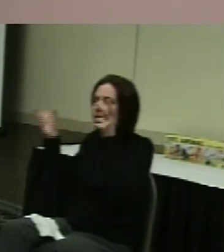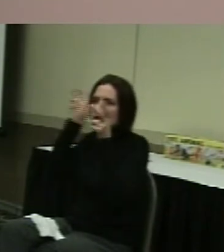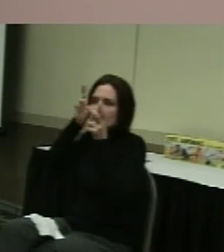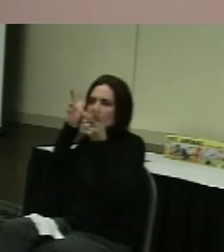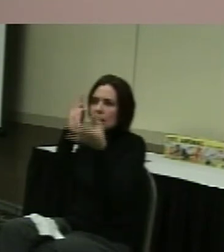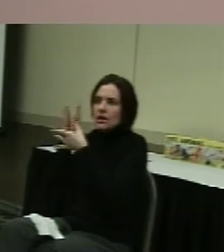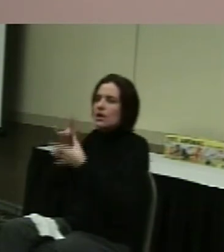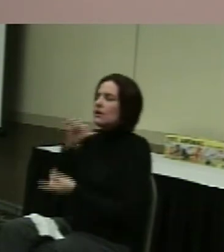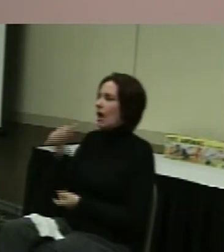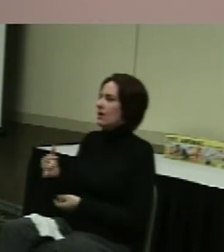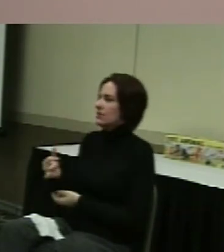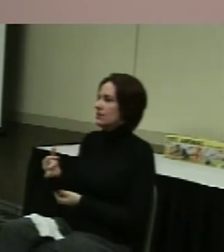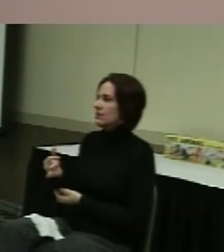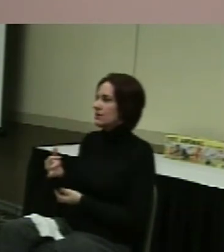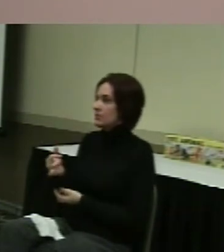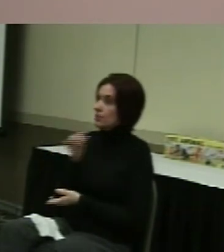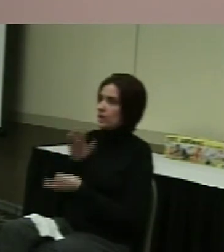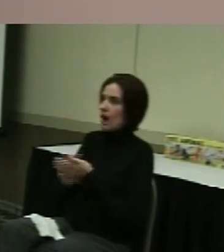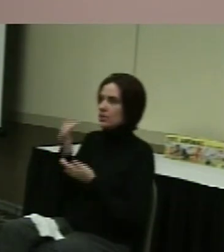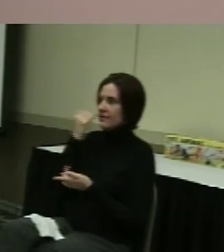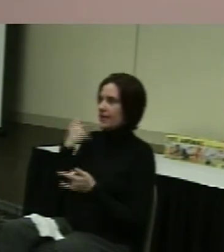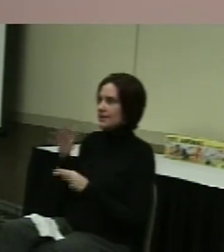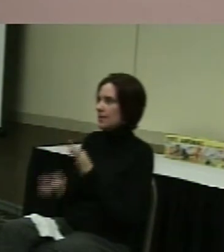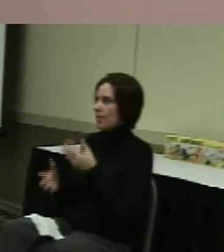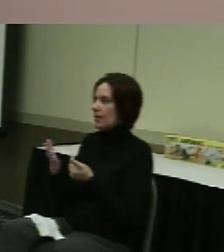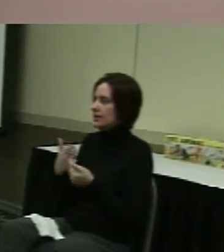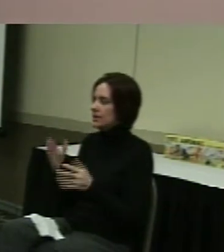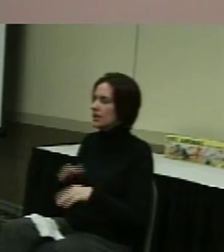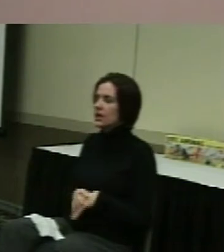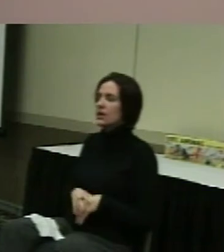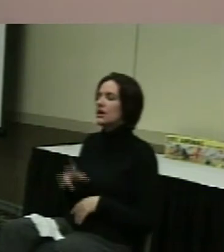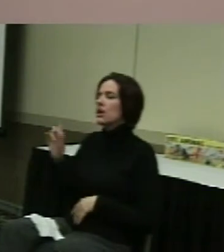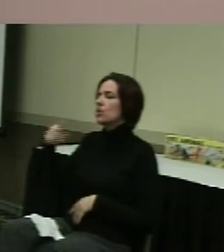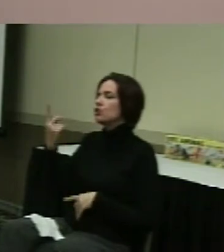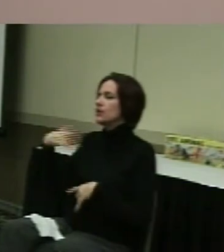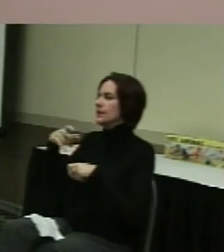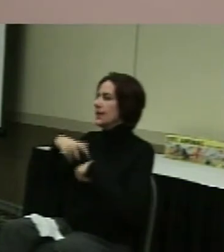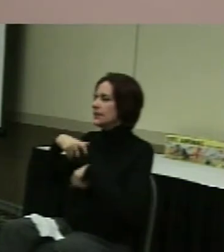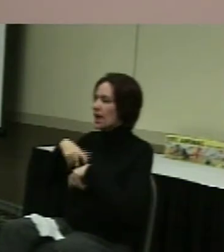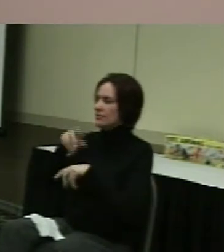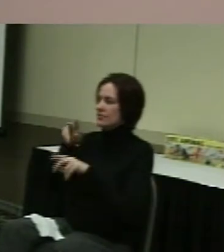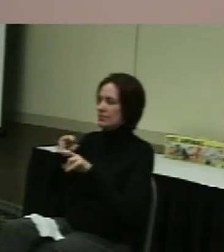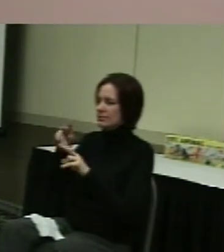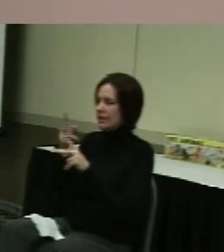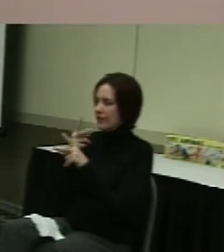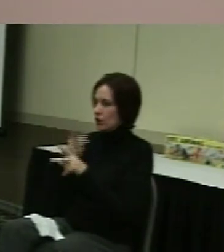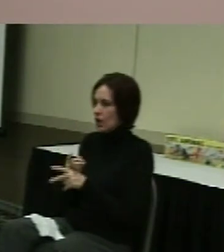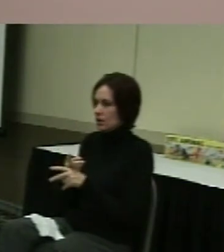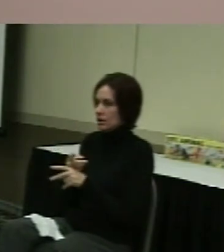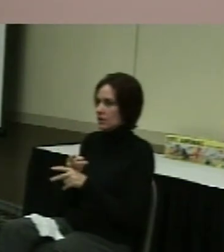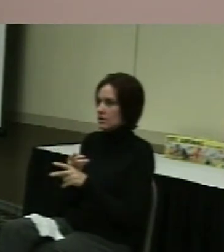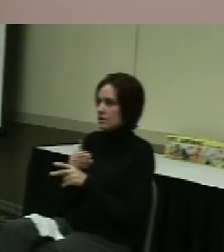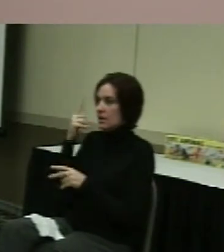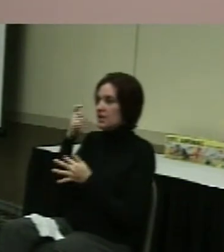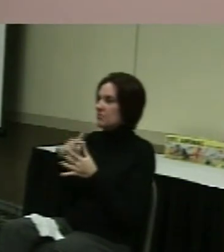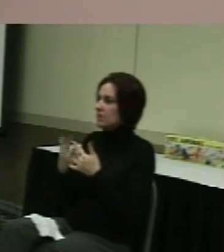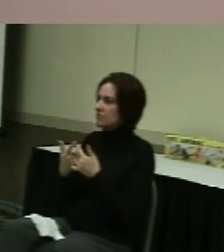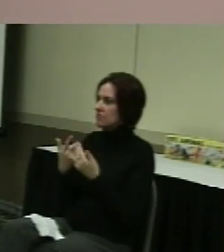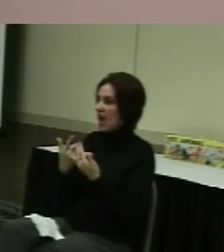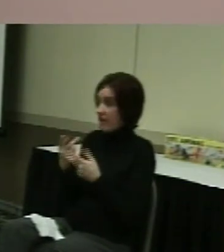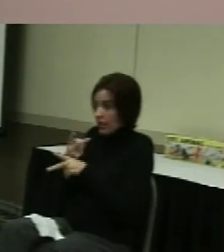it be awesome if it were that simple? And all it takes is time to really think, because that would be such easy solutions.